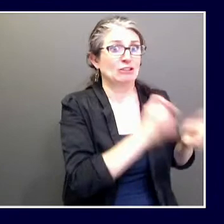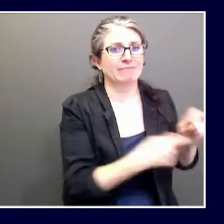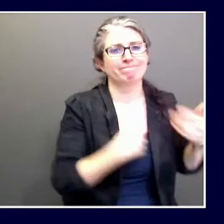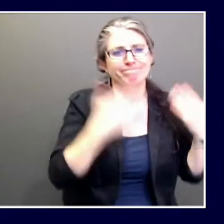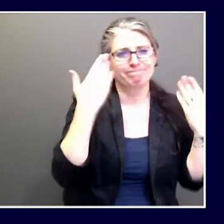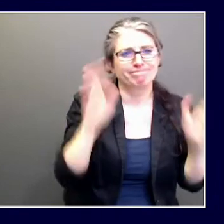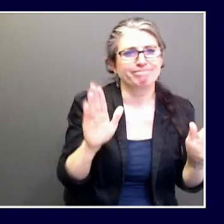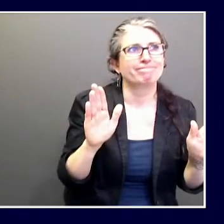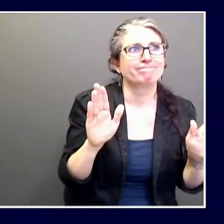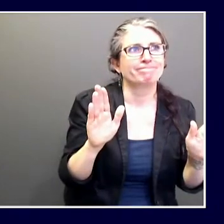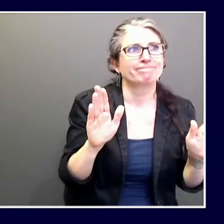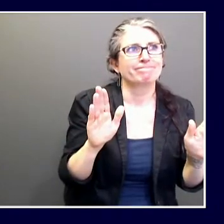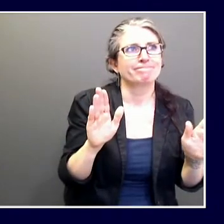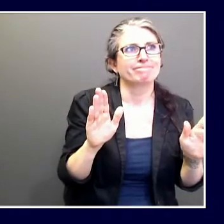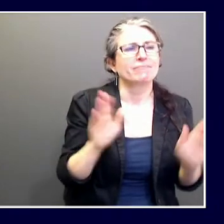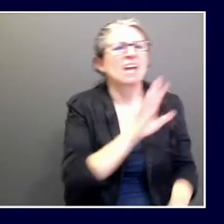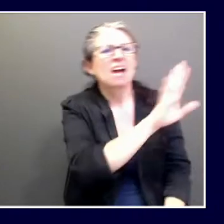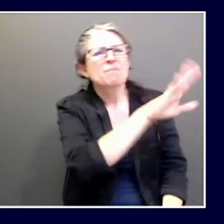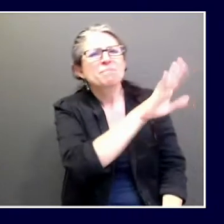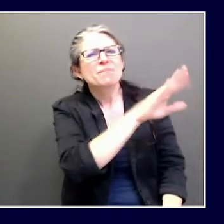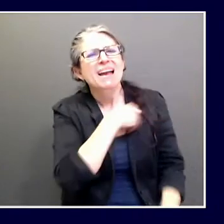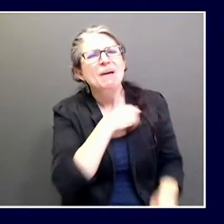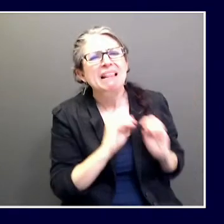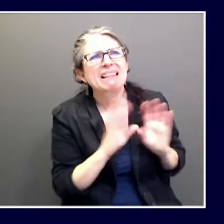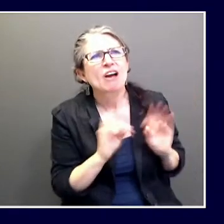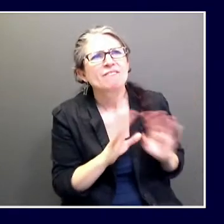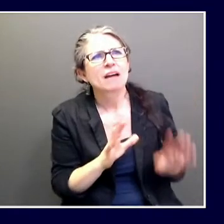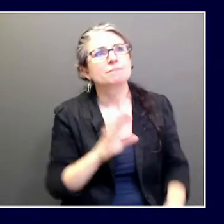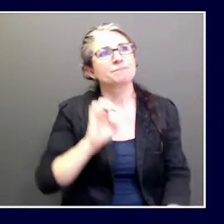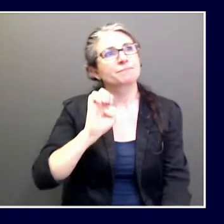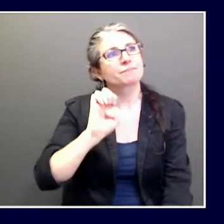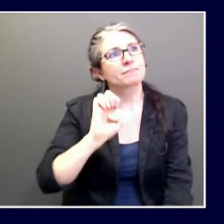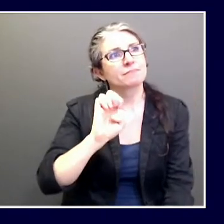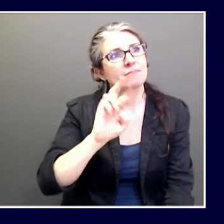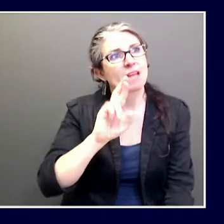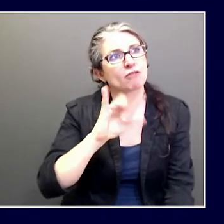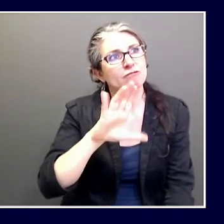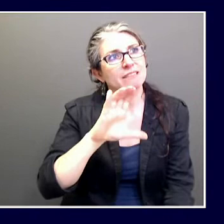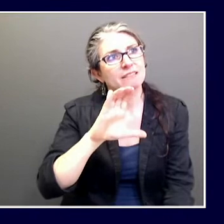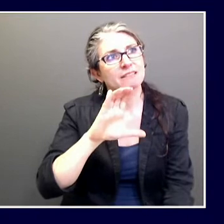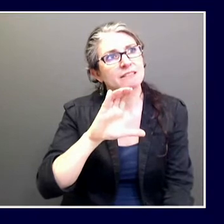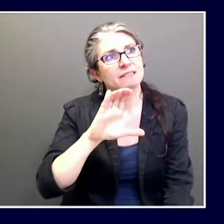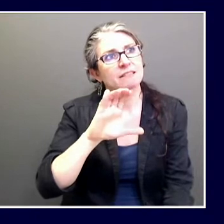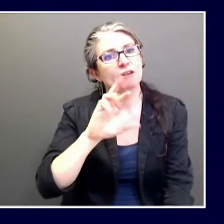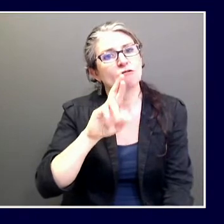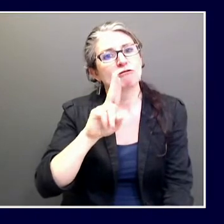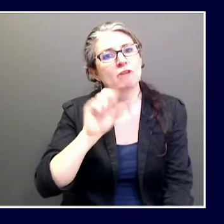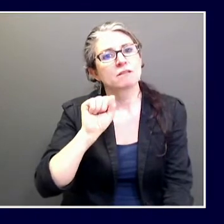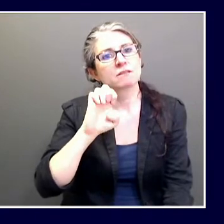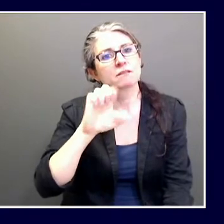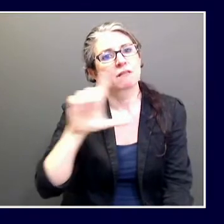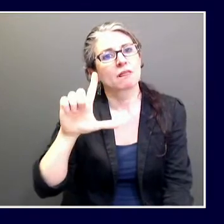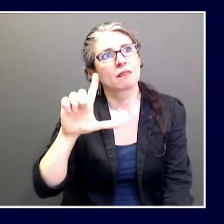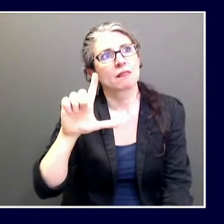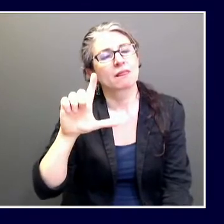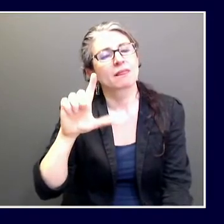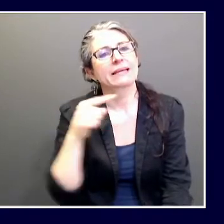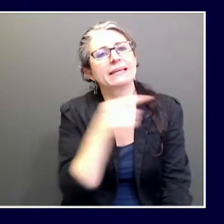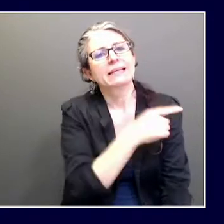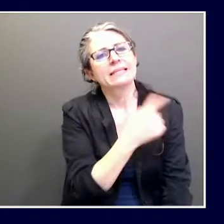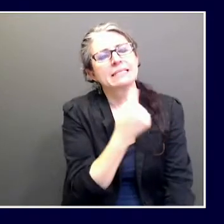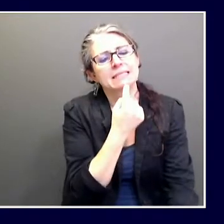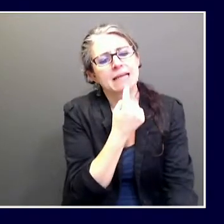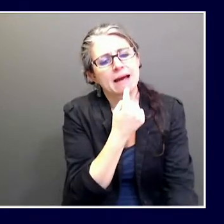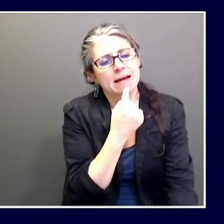really quickly. It was Eric Russell, who is on today, not Joe Lawler, who wrote the really great piece about the partnership with Jax